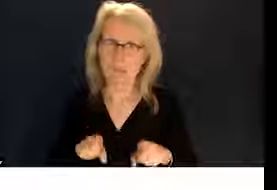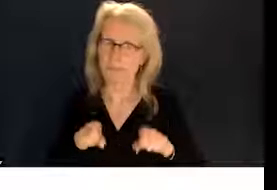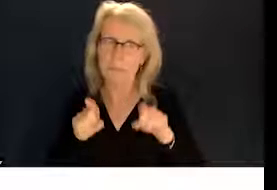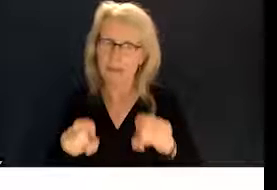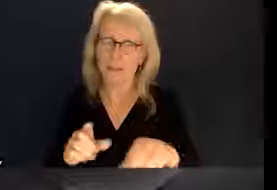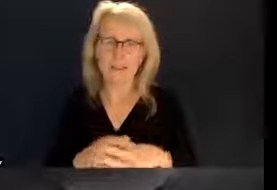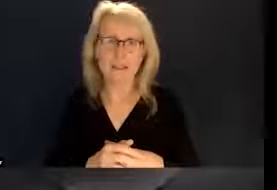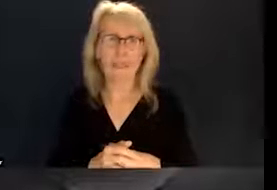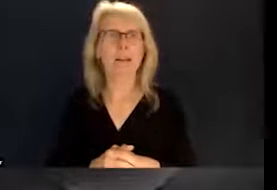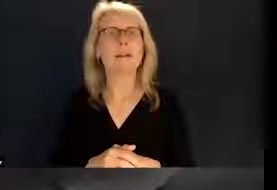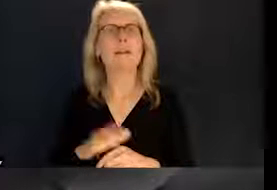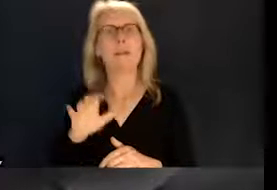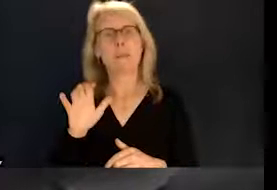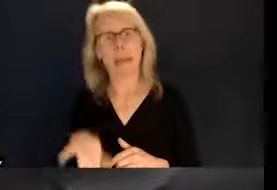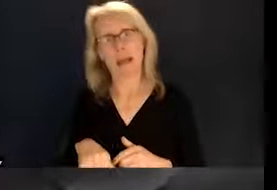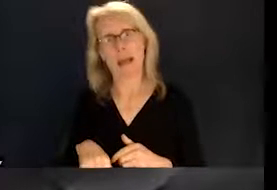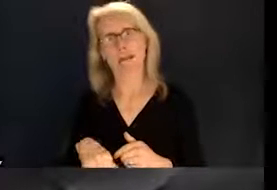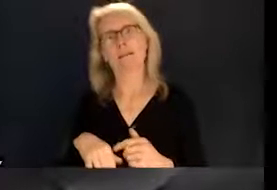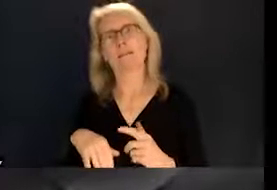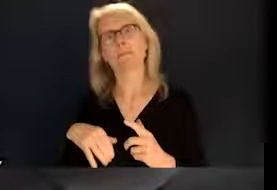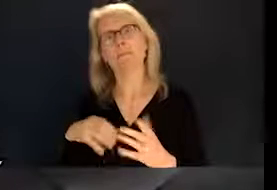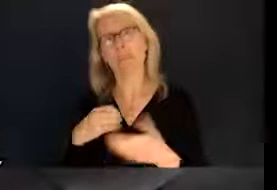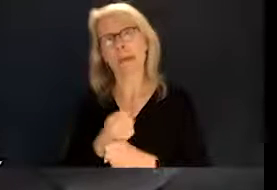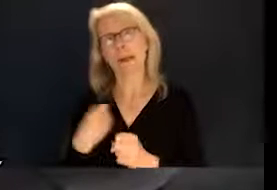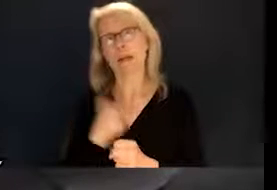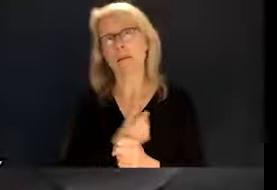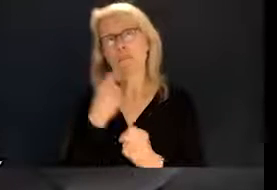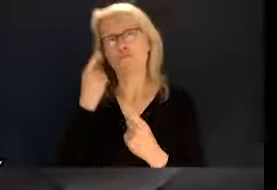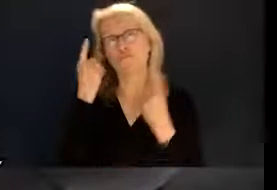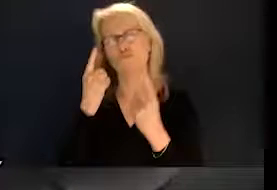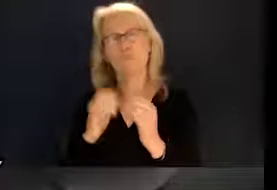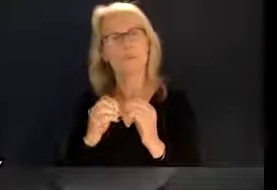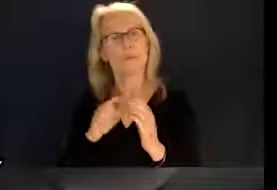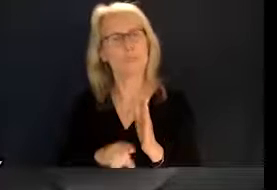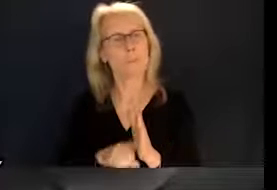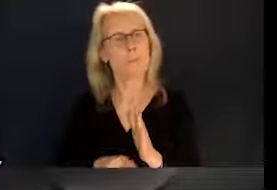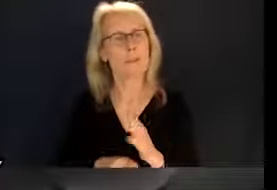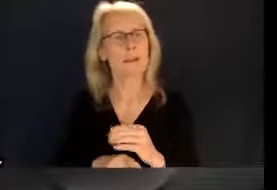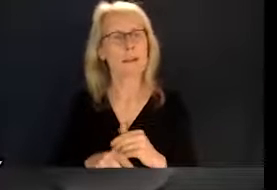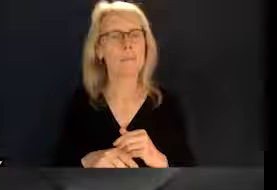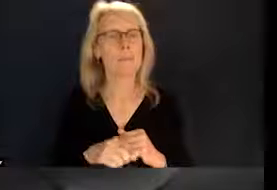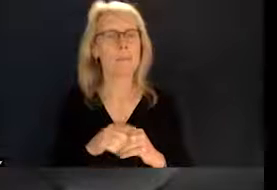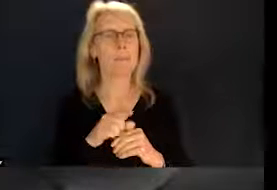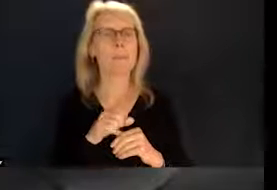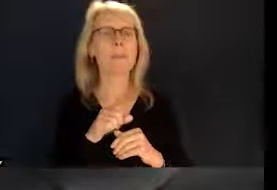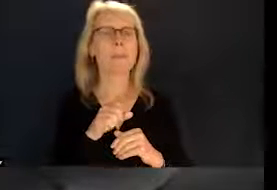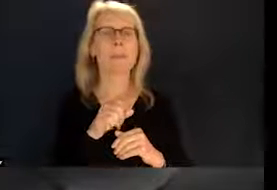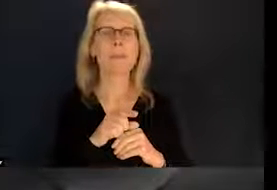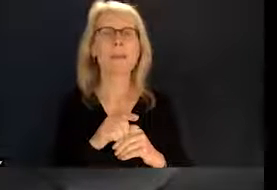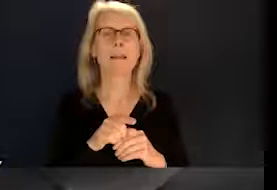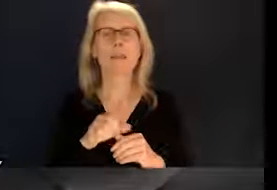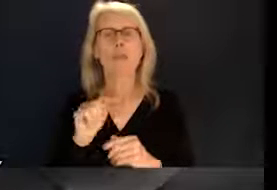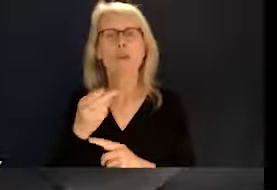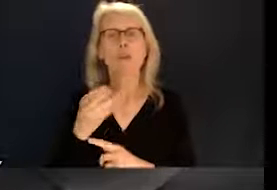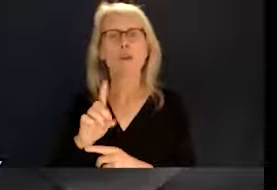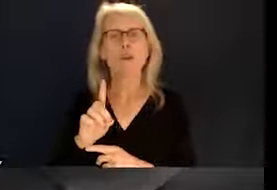had us dig even further. Third Marvel reference. This one is from Avengers Endgame.